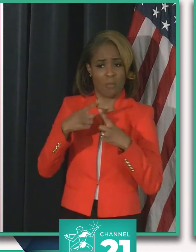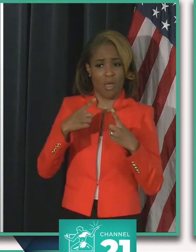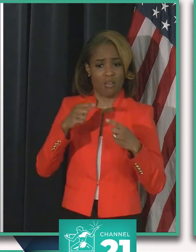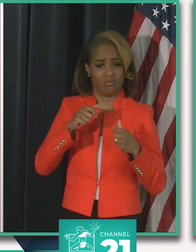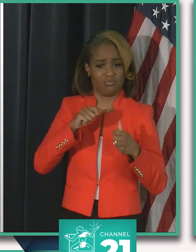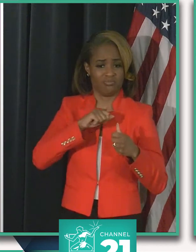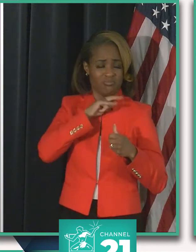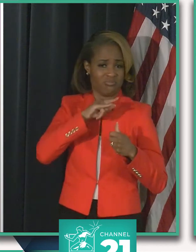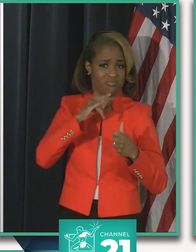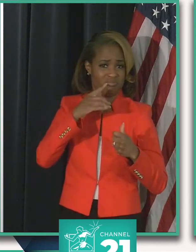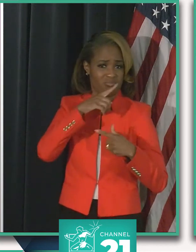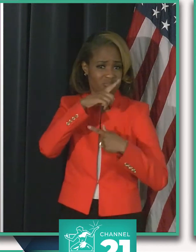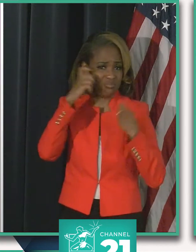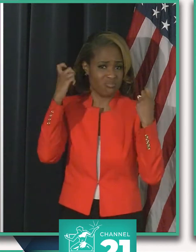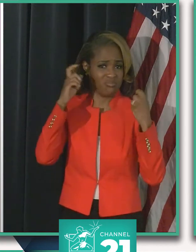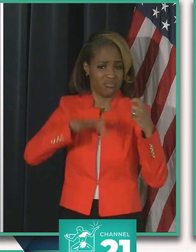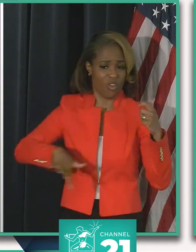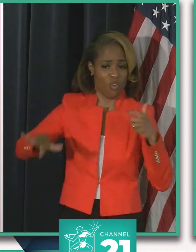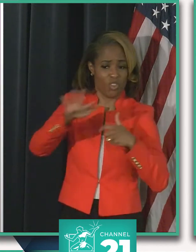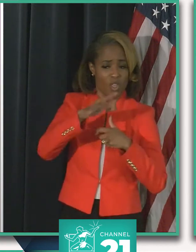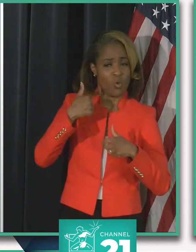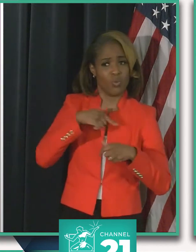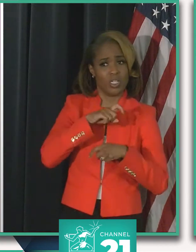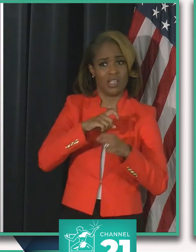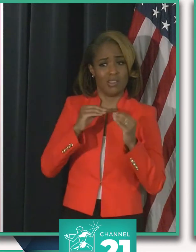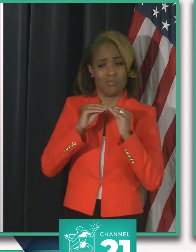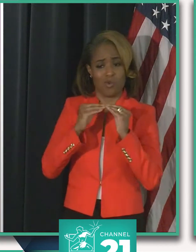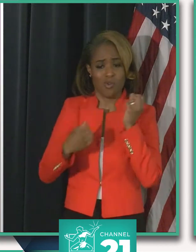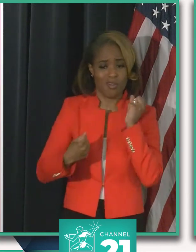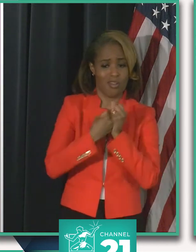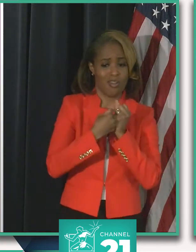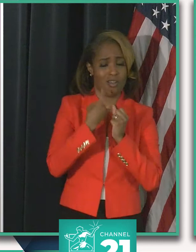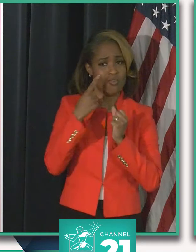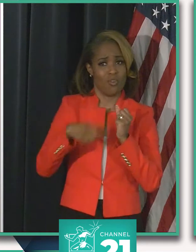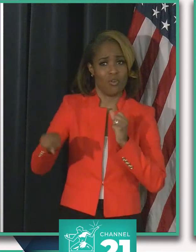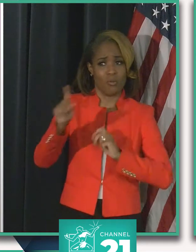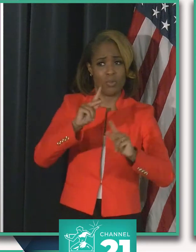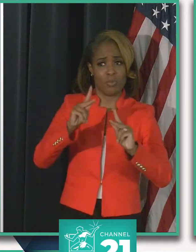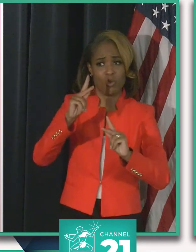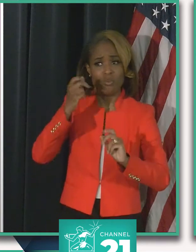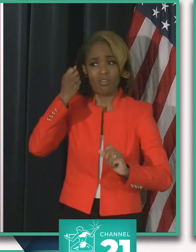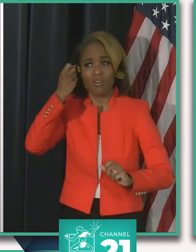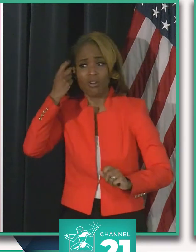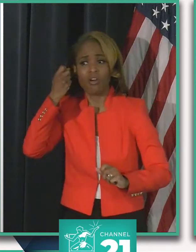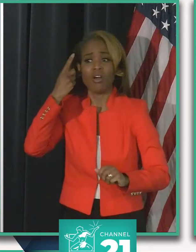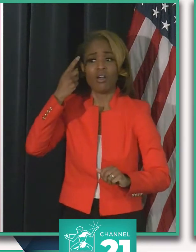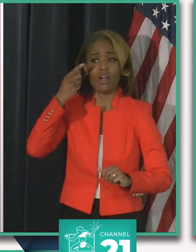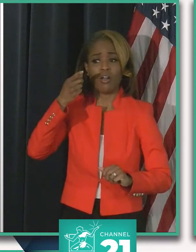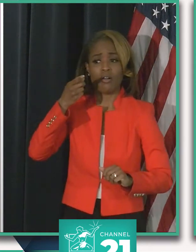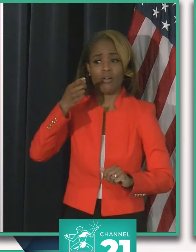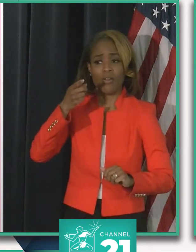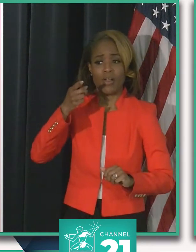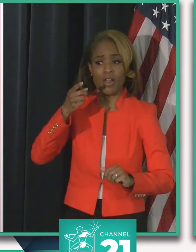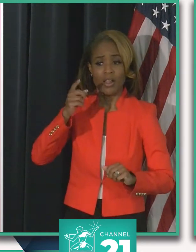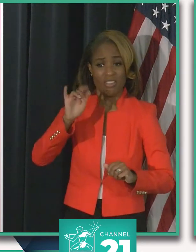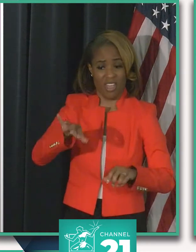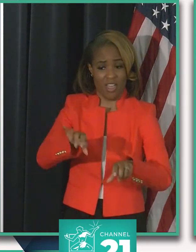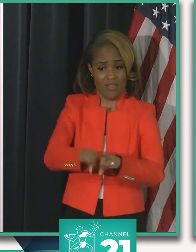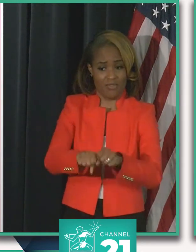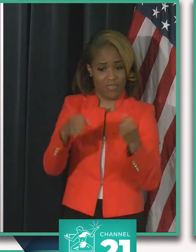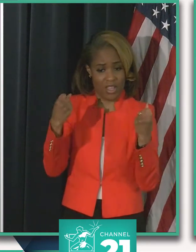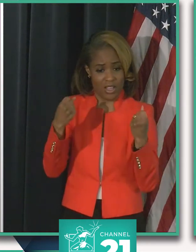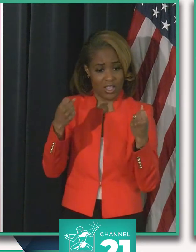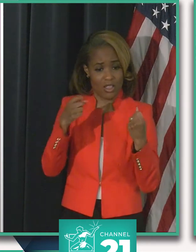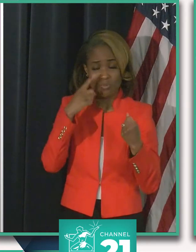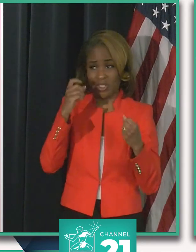We need more enforcement for you to really get these people to realize the blight violation, because